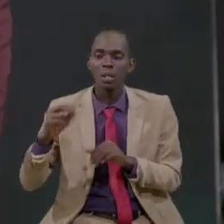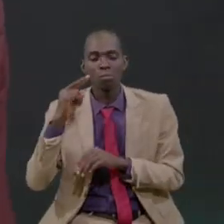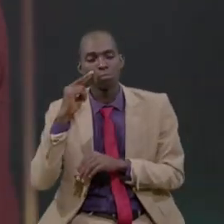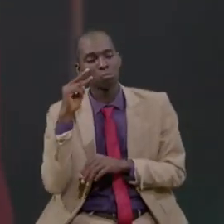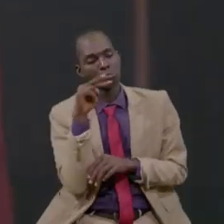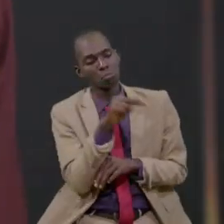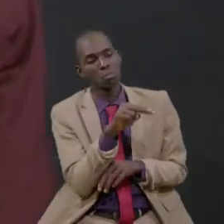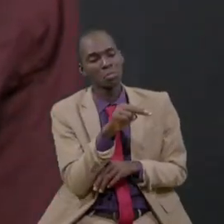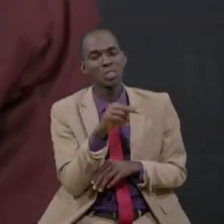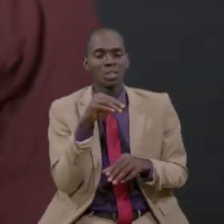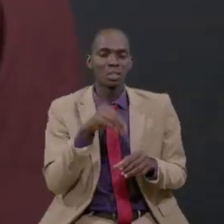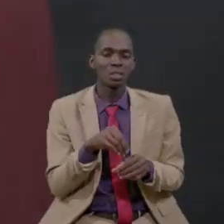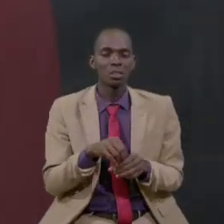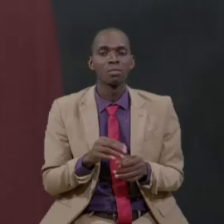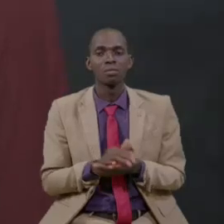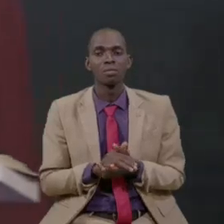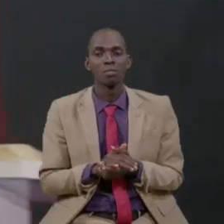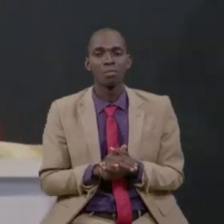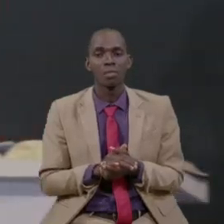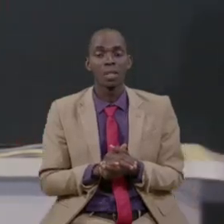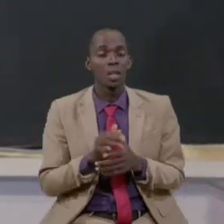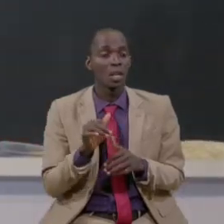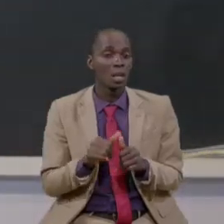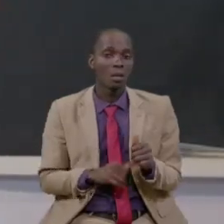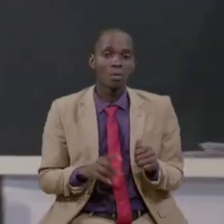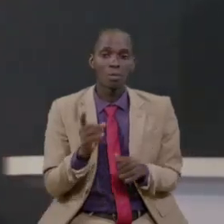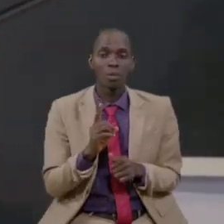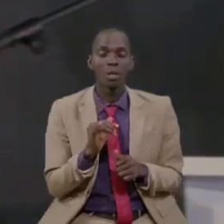fact, everywhere I go, not